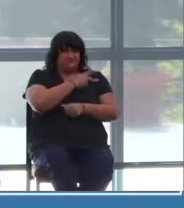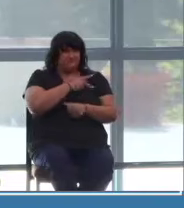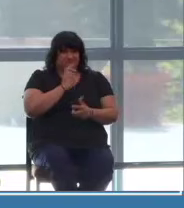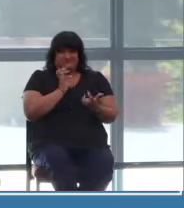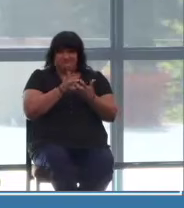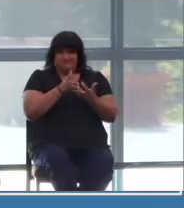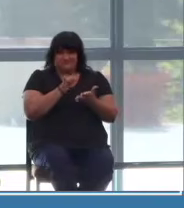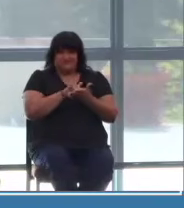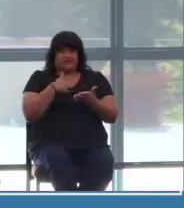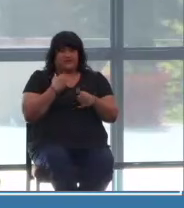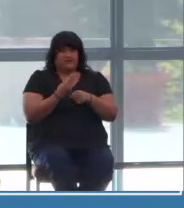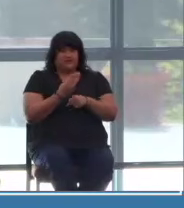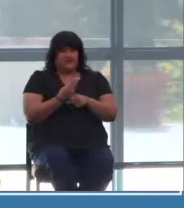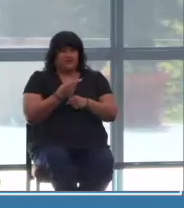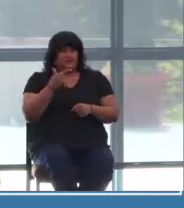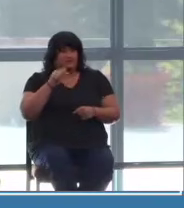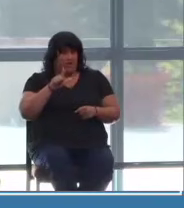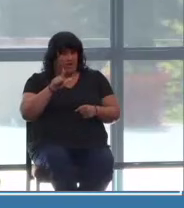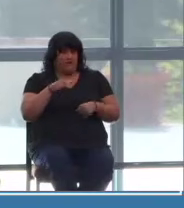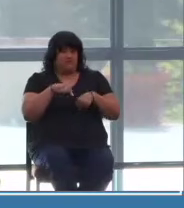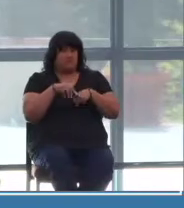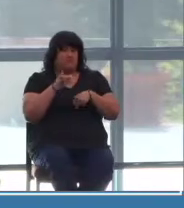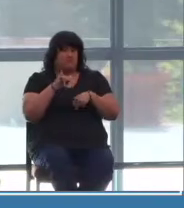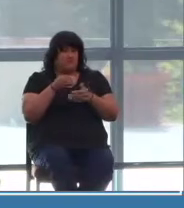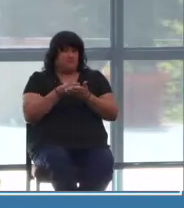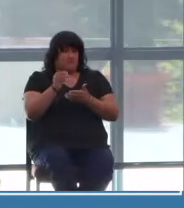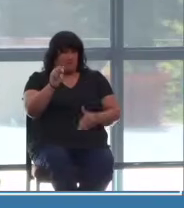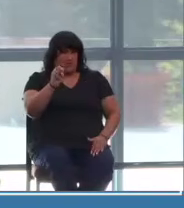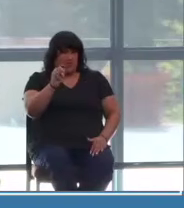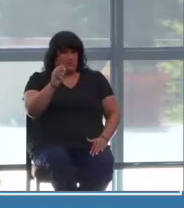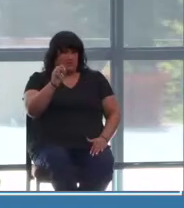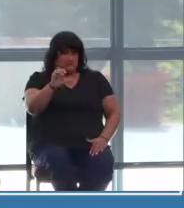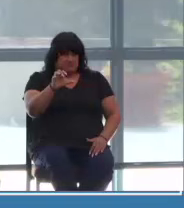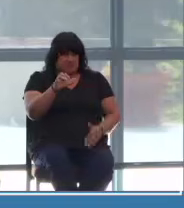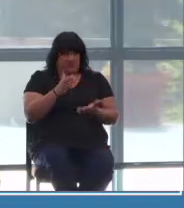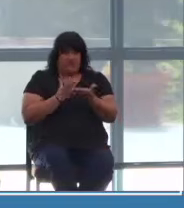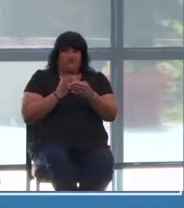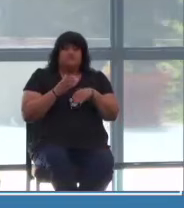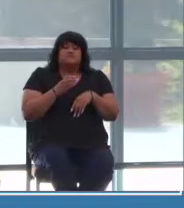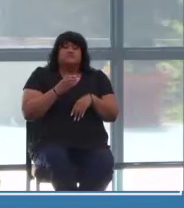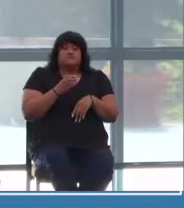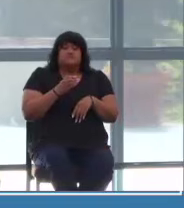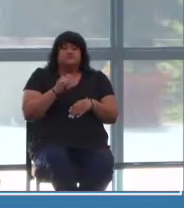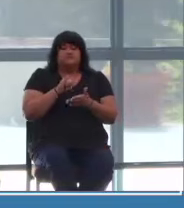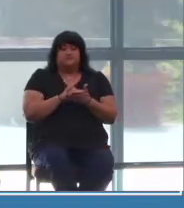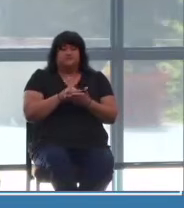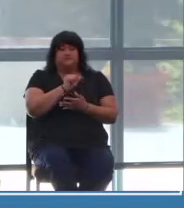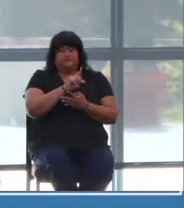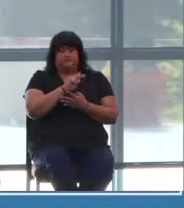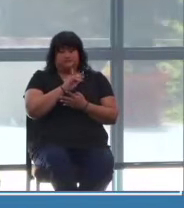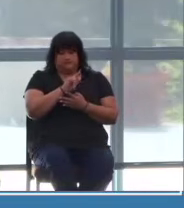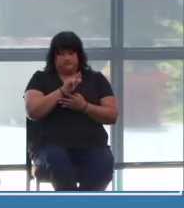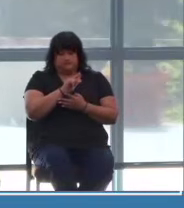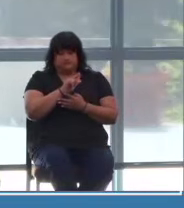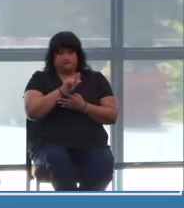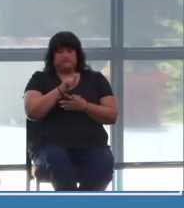gel, which is over the counter. You have to remember, whereas Voltaren or Advil is 100% absorbed,